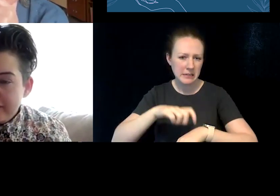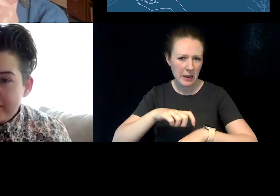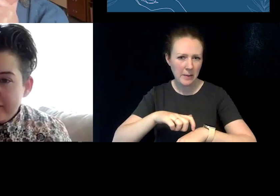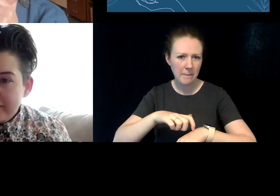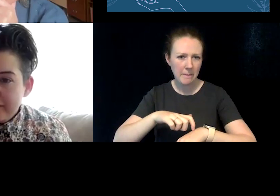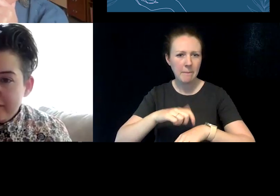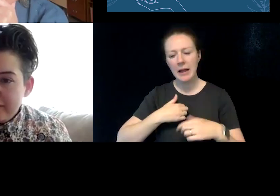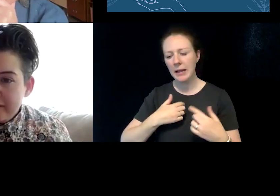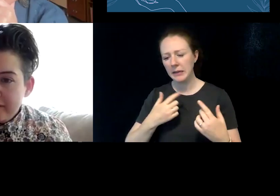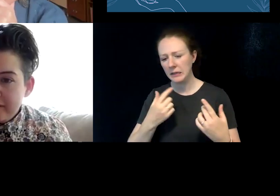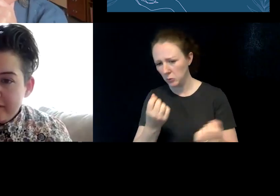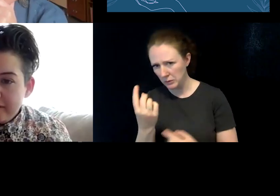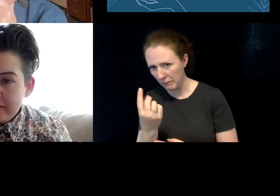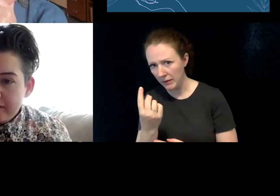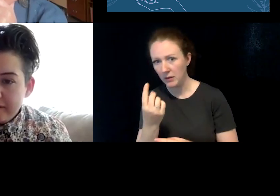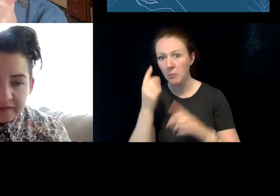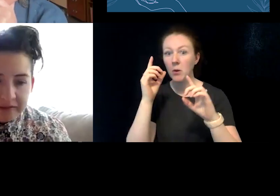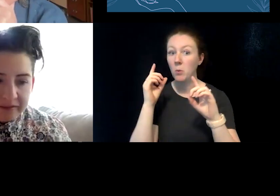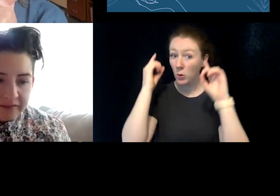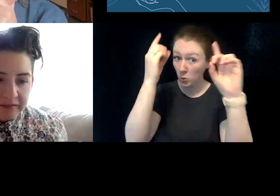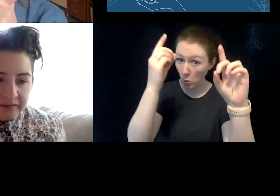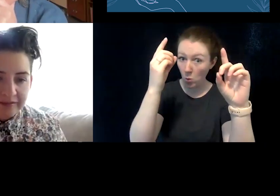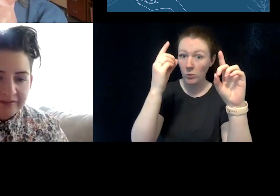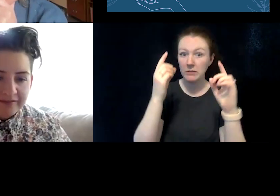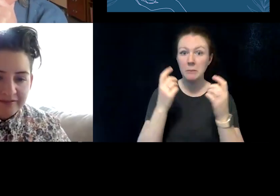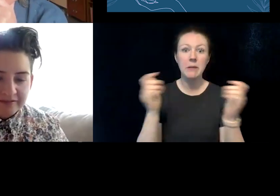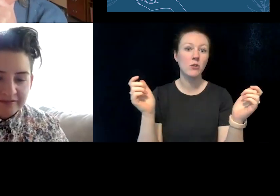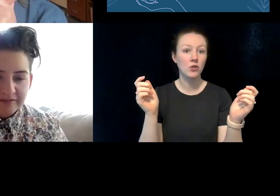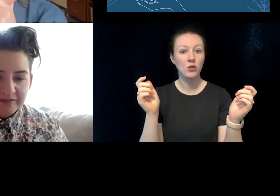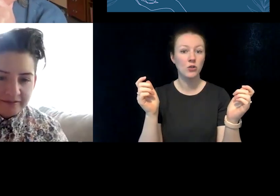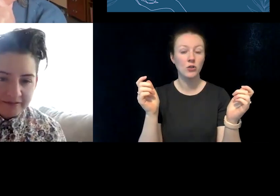then ultimately we're aiming for a